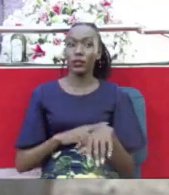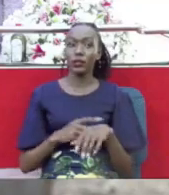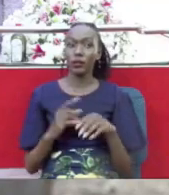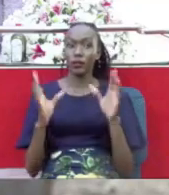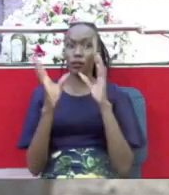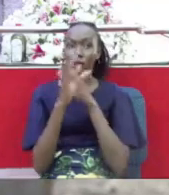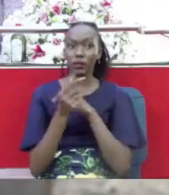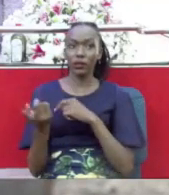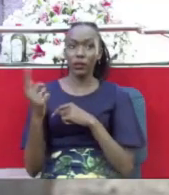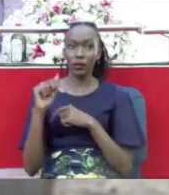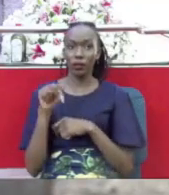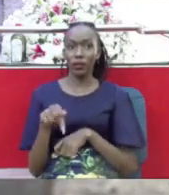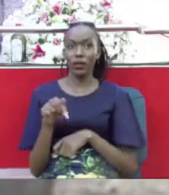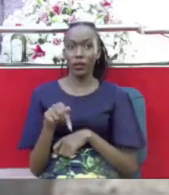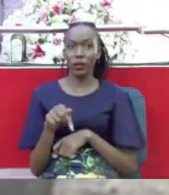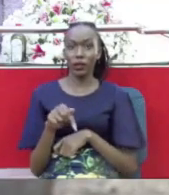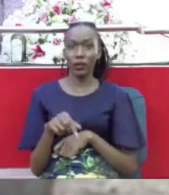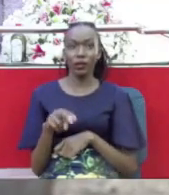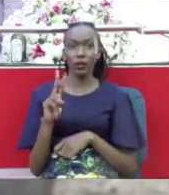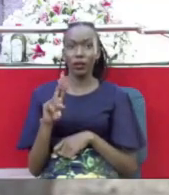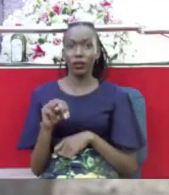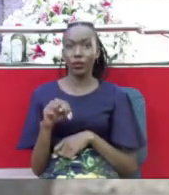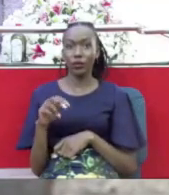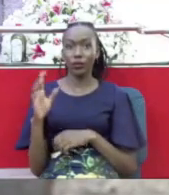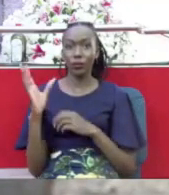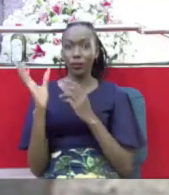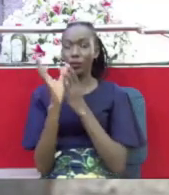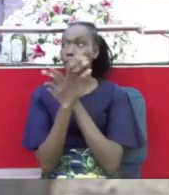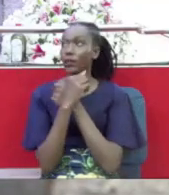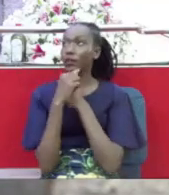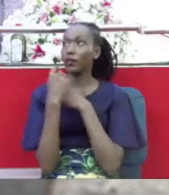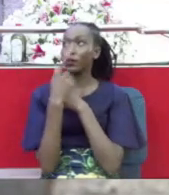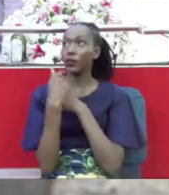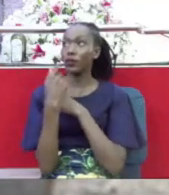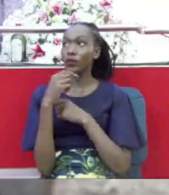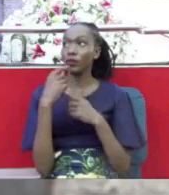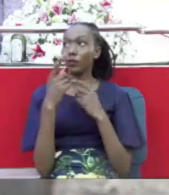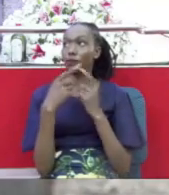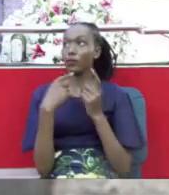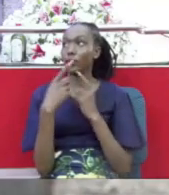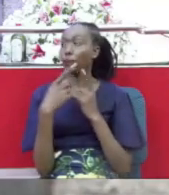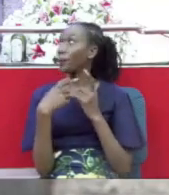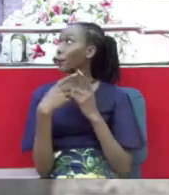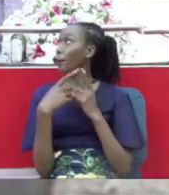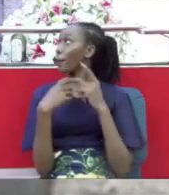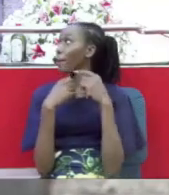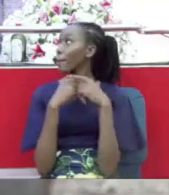president speaking, okay? Anapo kuja hapa kando, yeye siyo raisi ambaye anaongea.